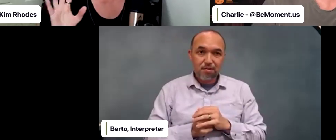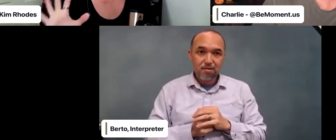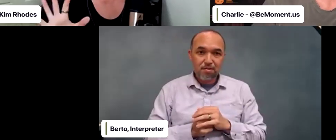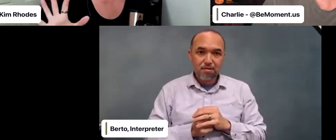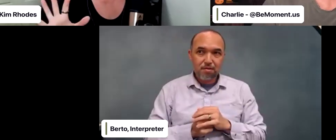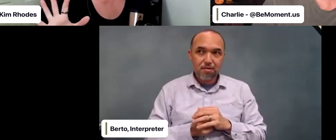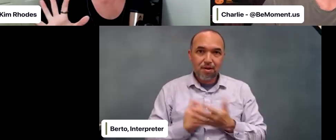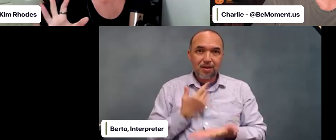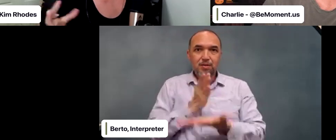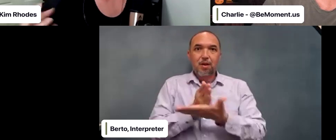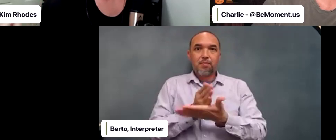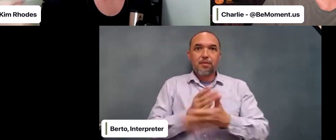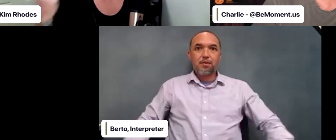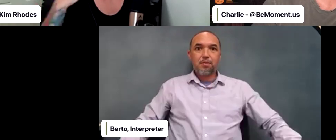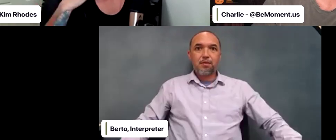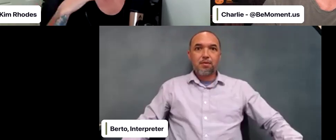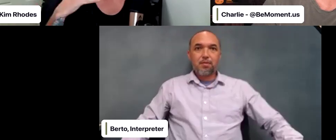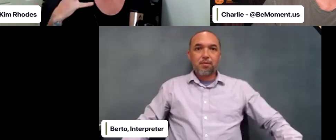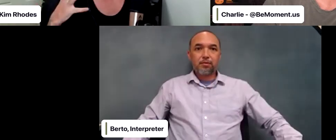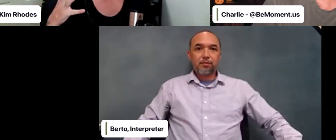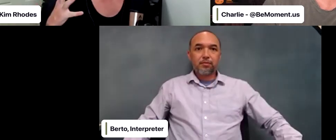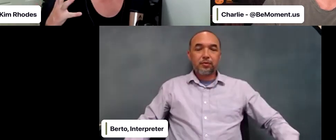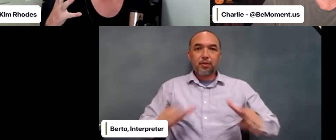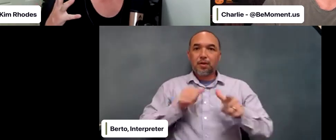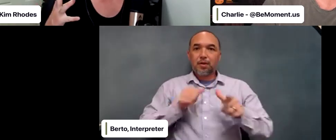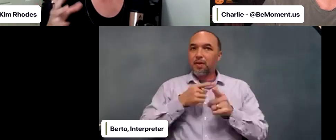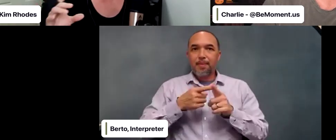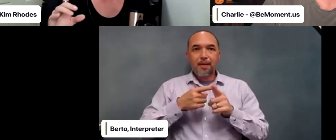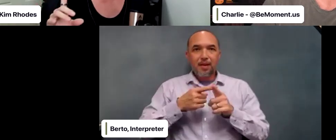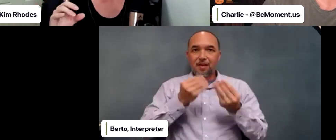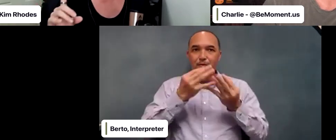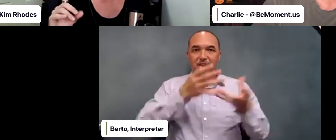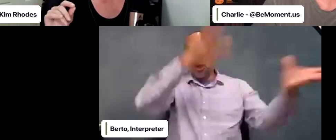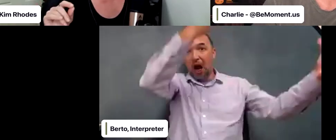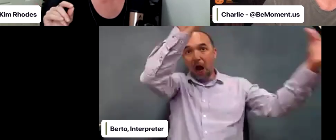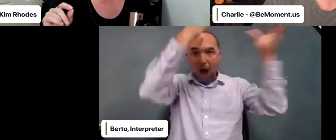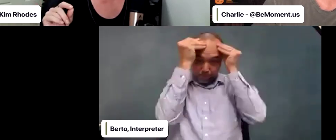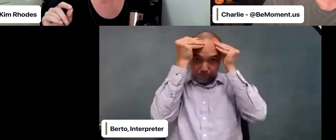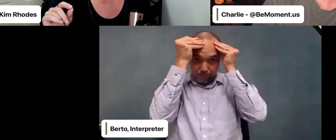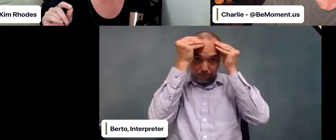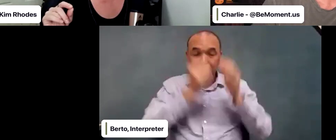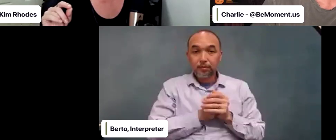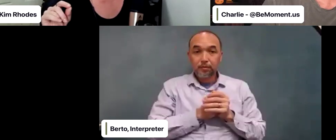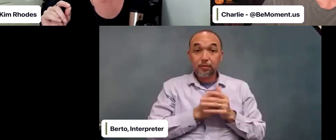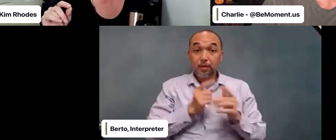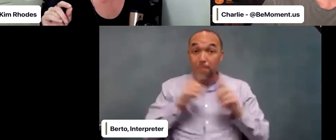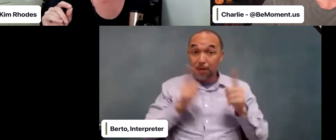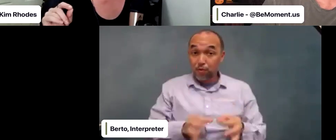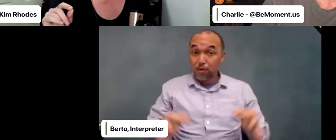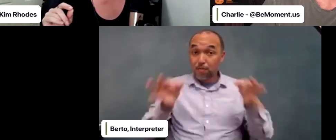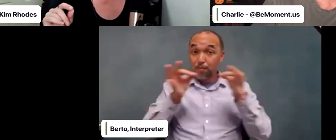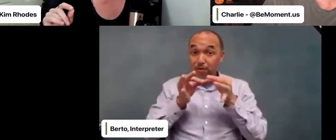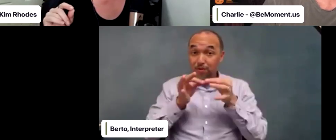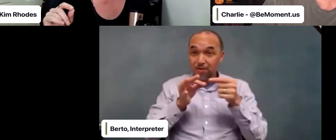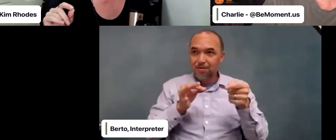And I stopped. And then like a bunch of shit got downloaded into my brain. But the most important was, no, I'm